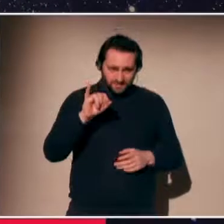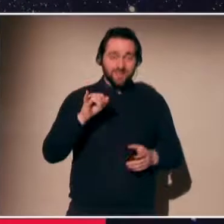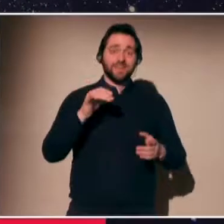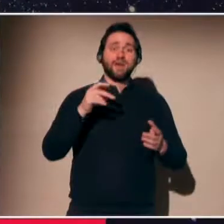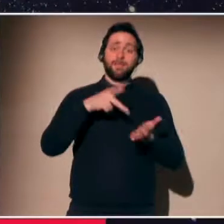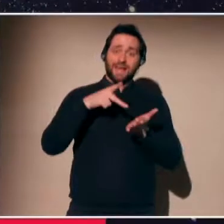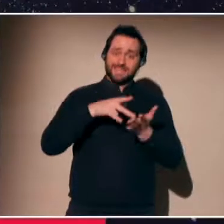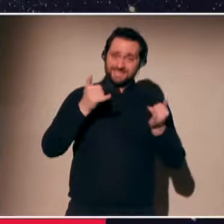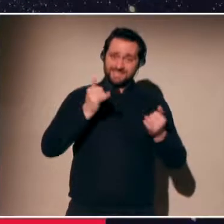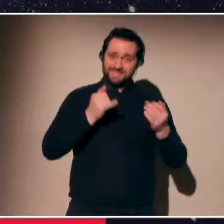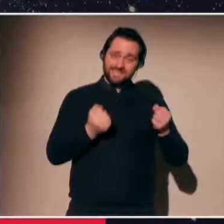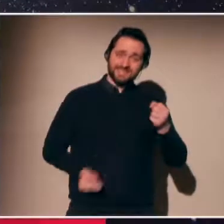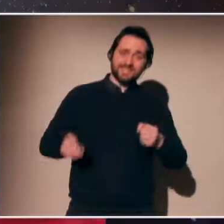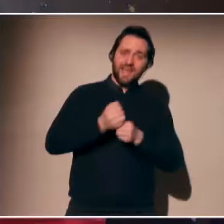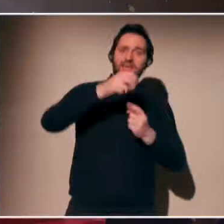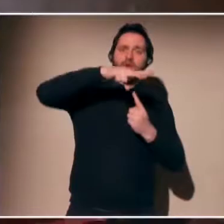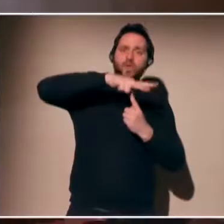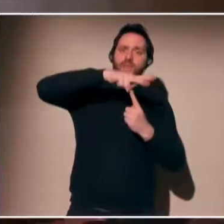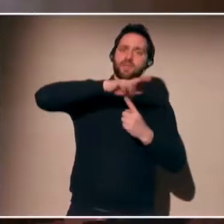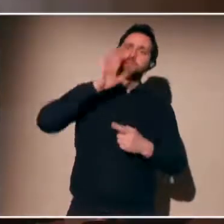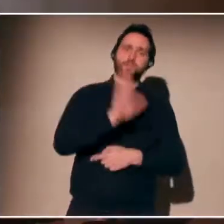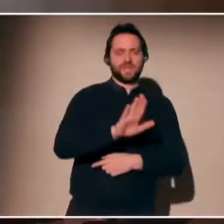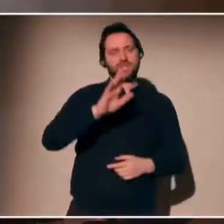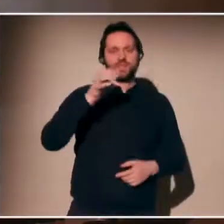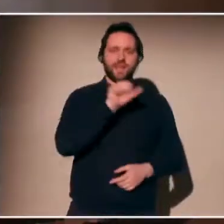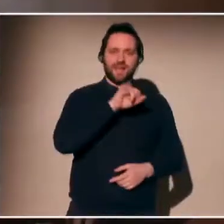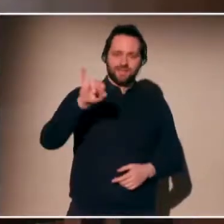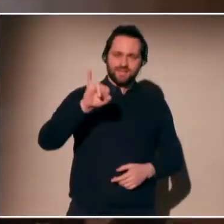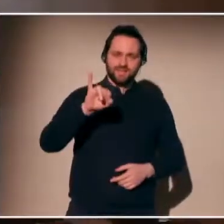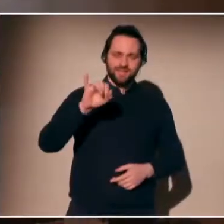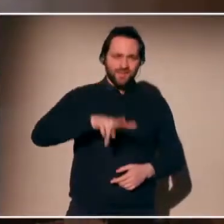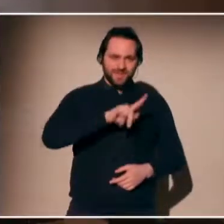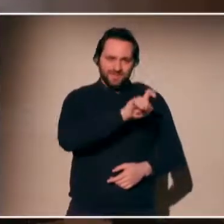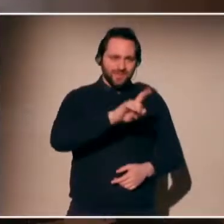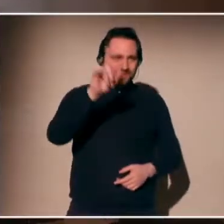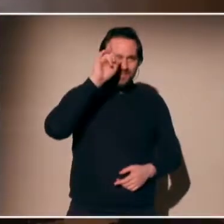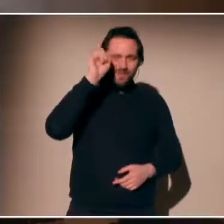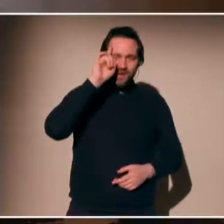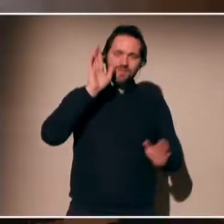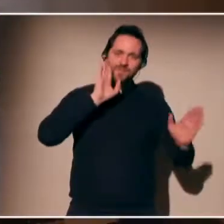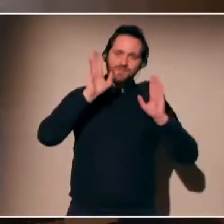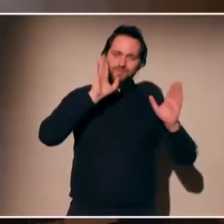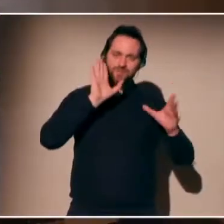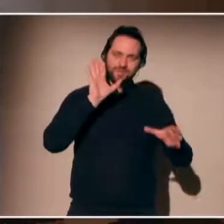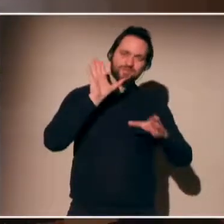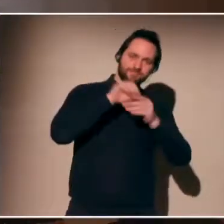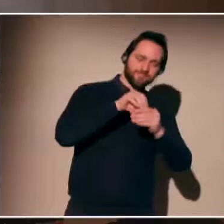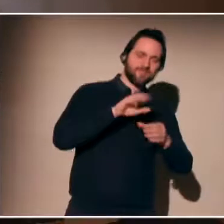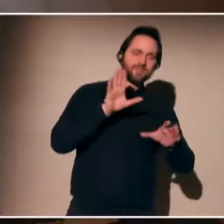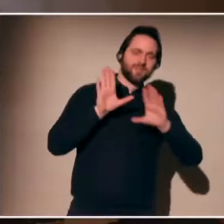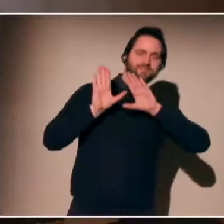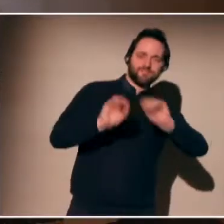its laboratory in Paris. So I'd put a question to both of you. Why has Facebook chosen to set up